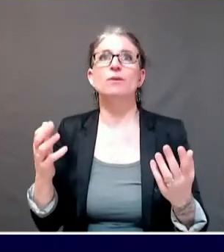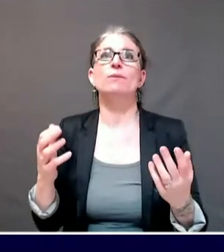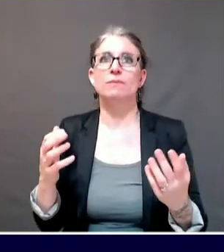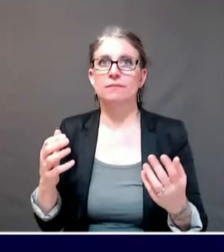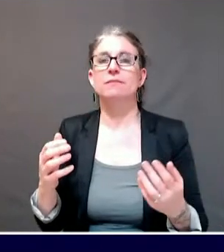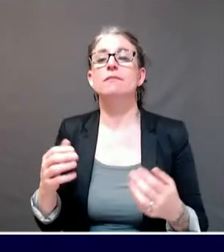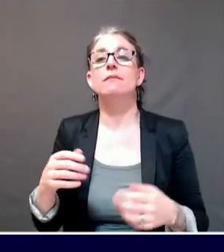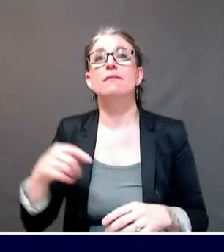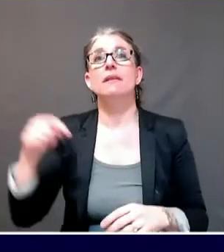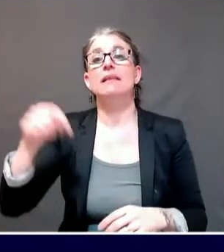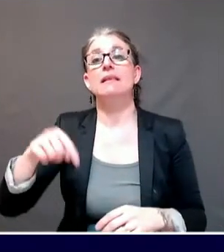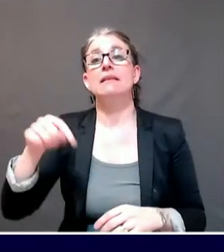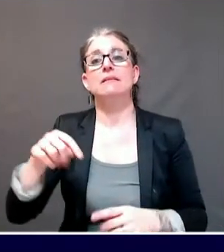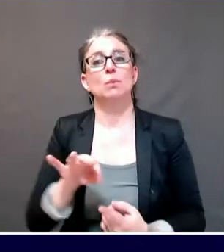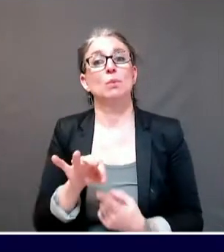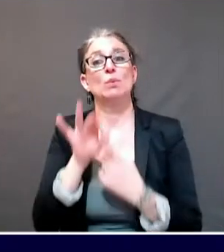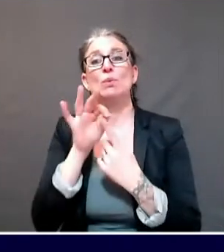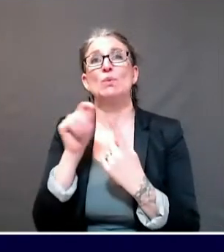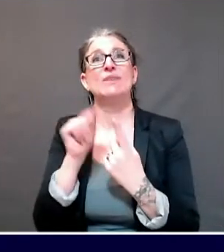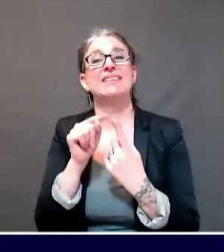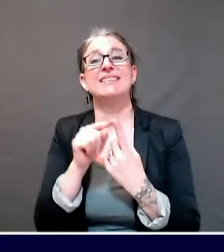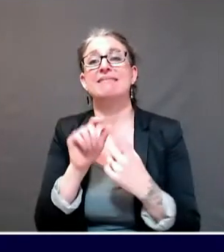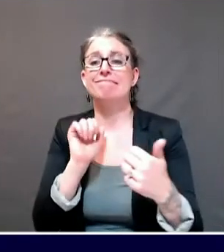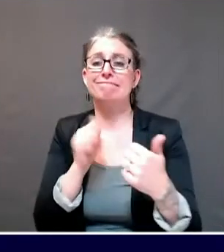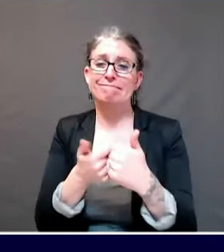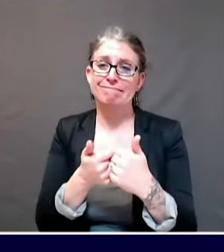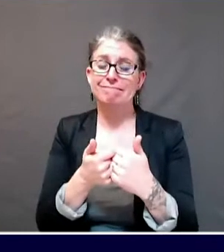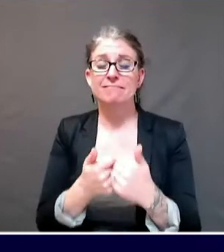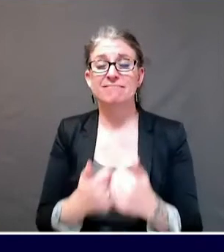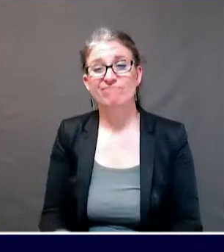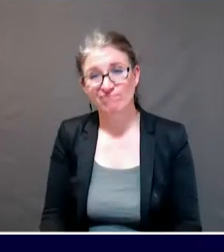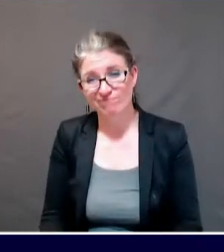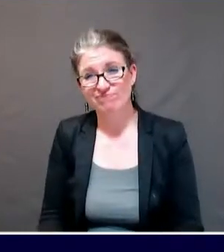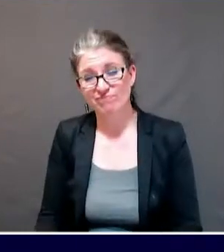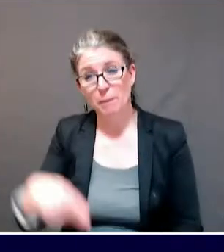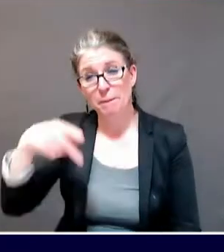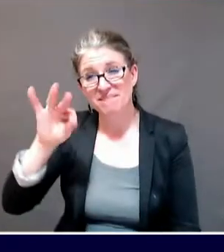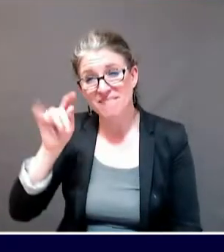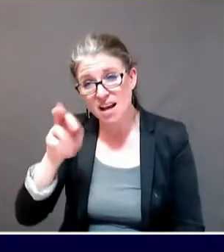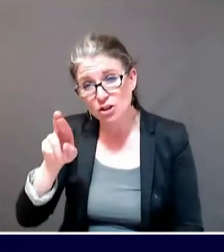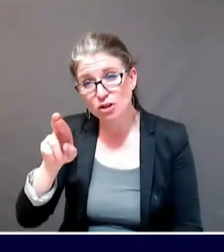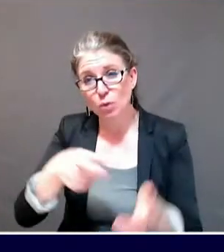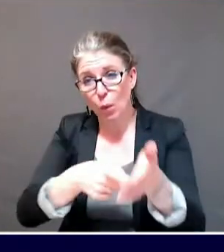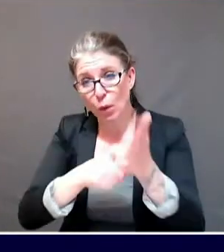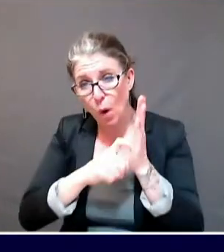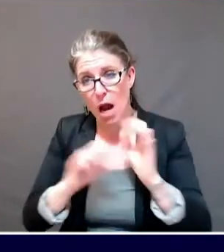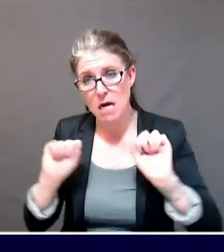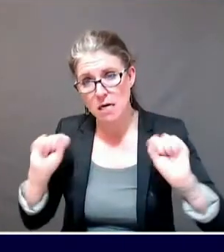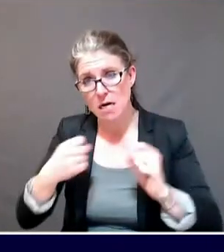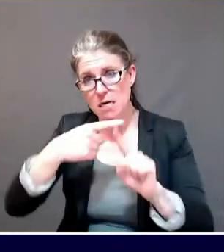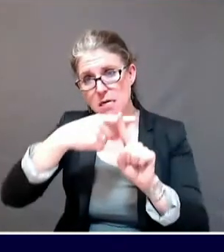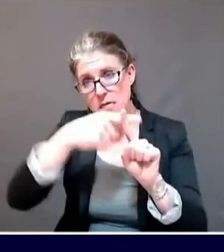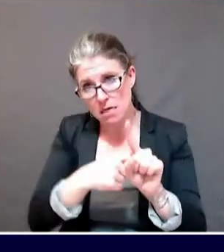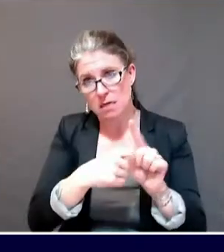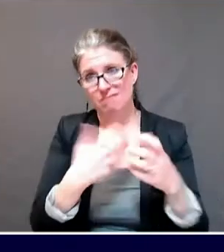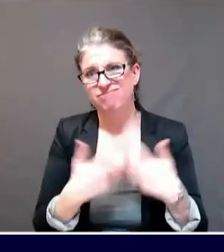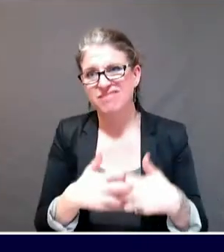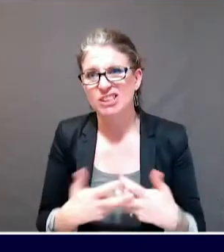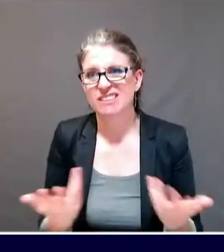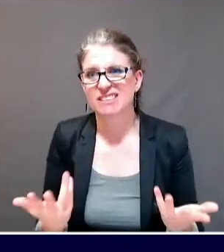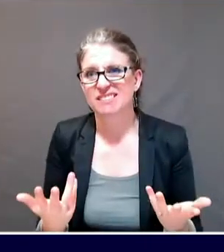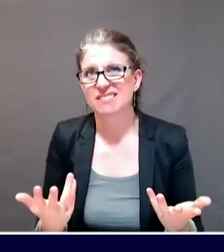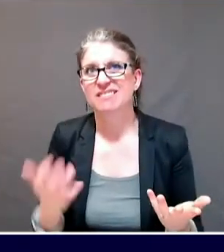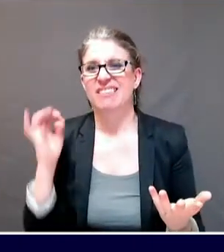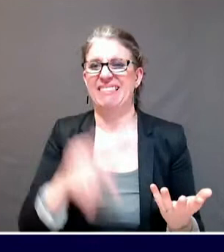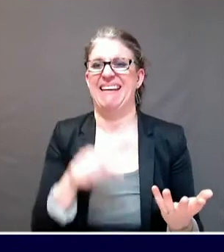one, the storage requirements. Most places don't have a -80 freezer that can store thousands of doses on